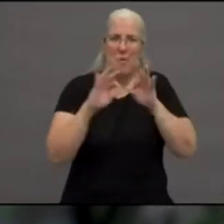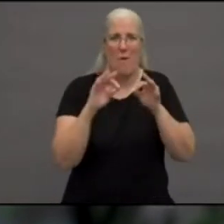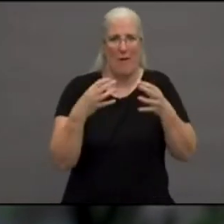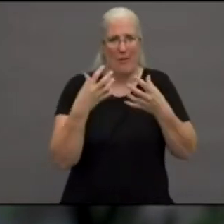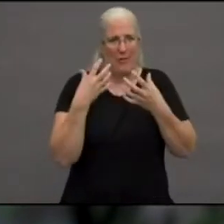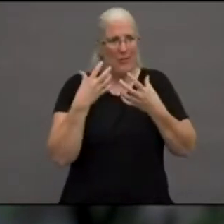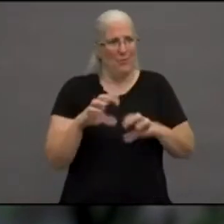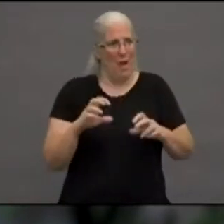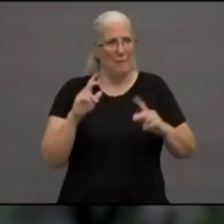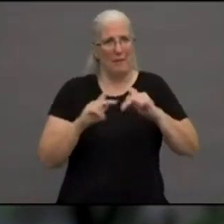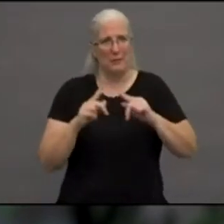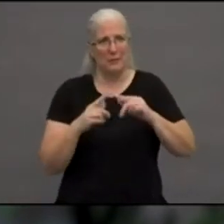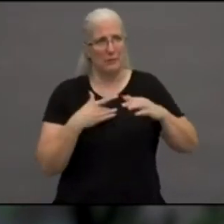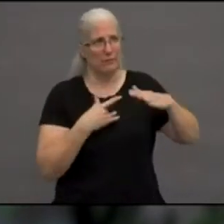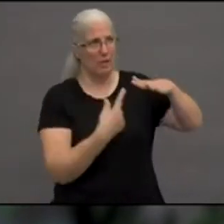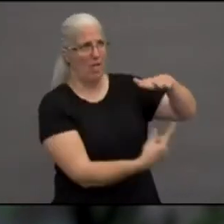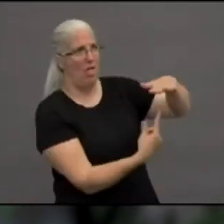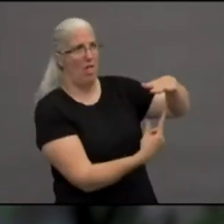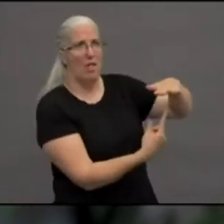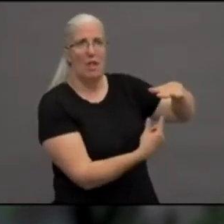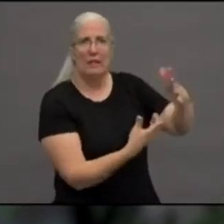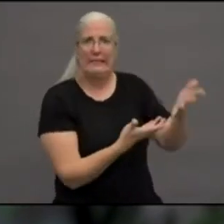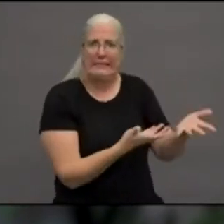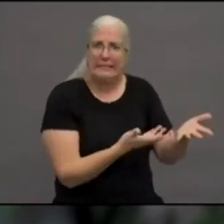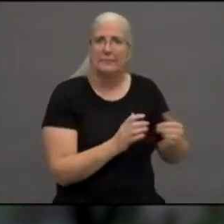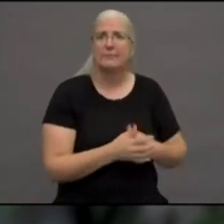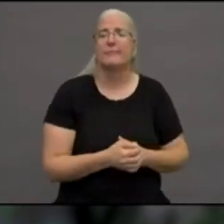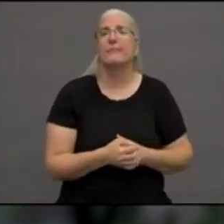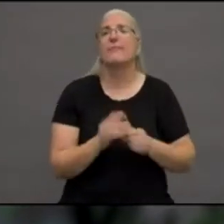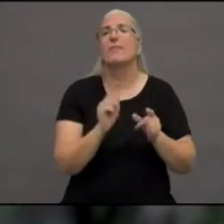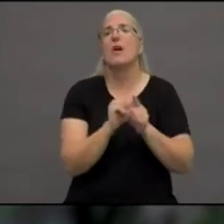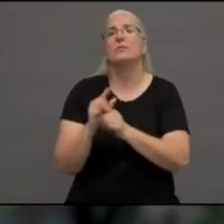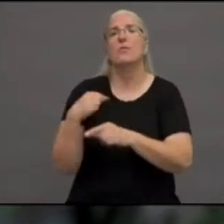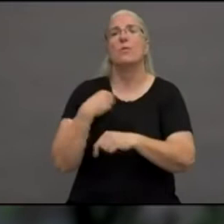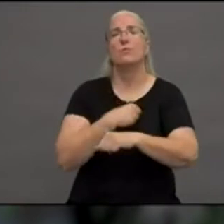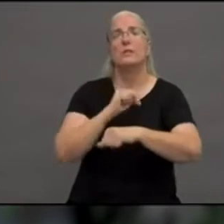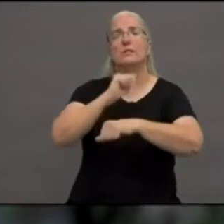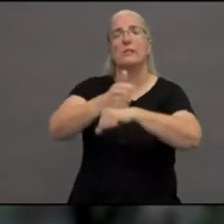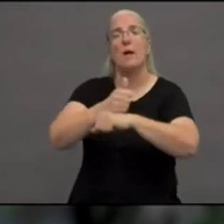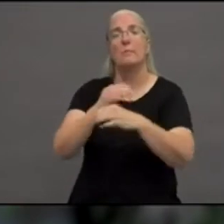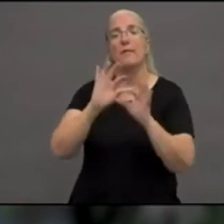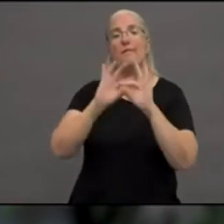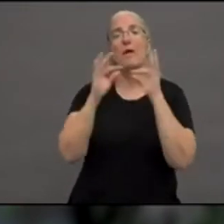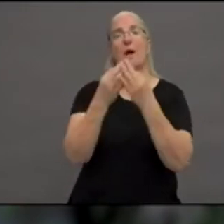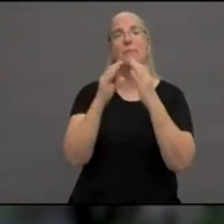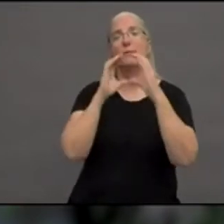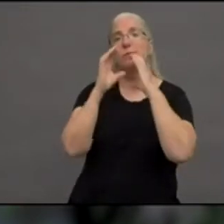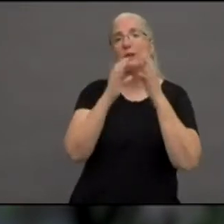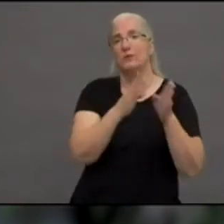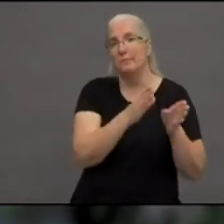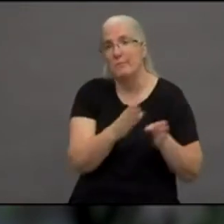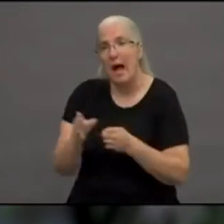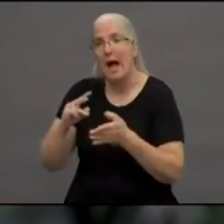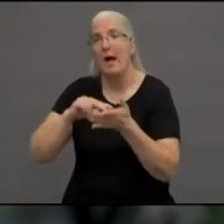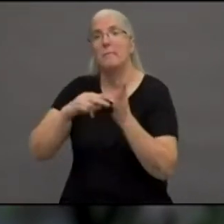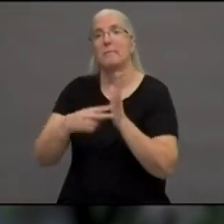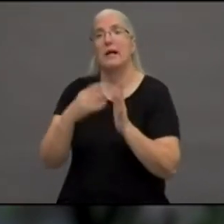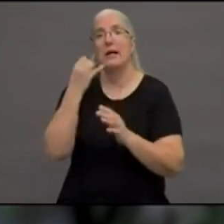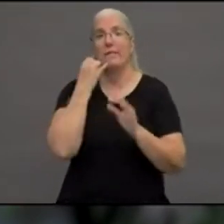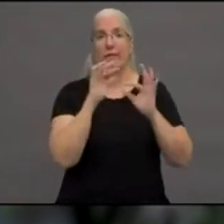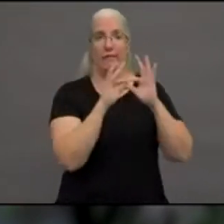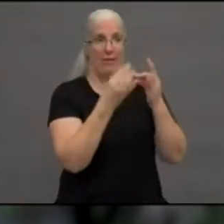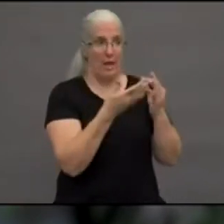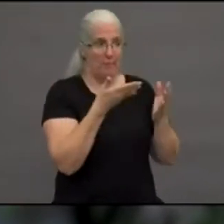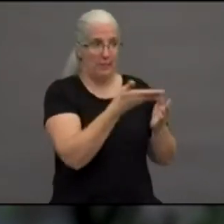instituted a family communication. So when people are in the hospital, we facilitate communicating what's going on with